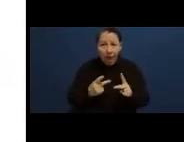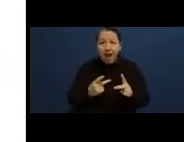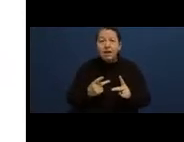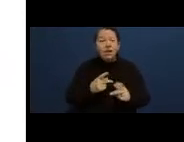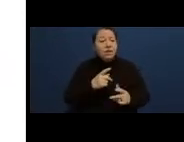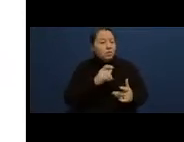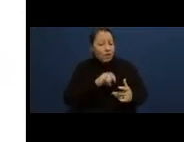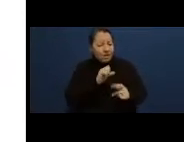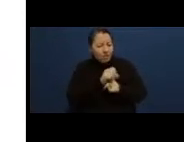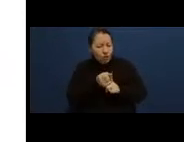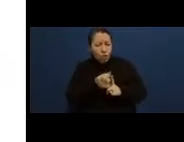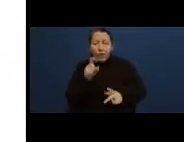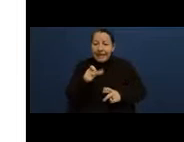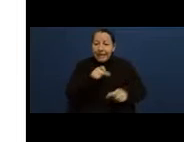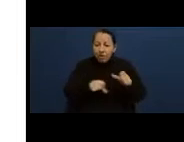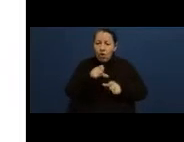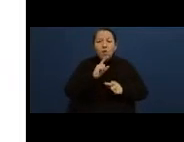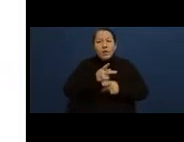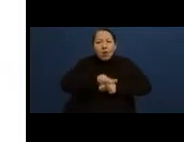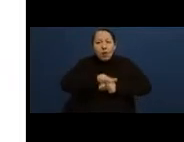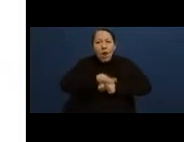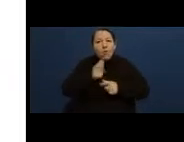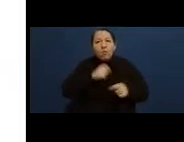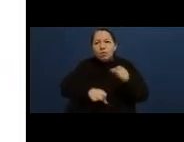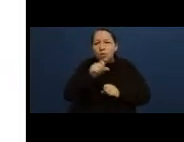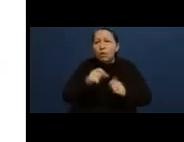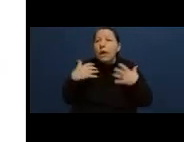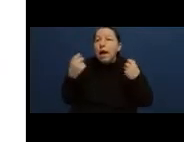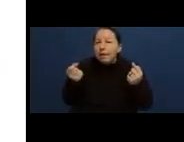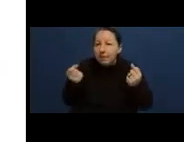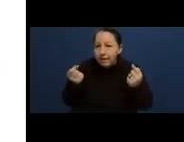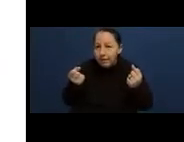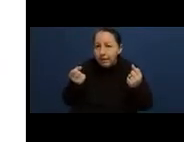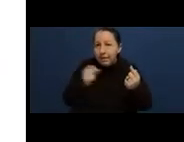looking out for each other in healthy ways?